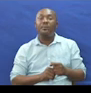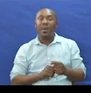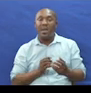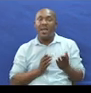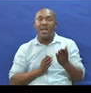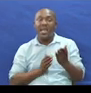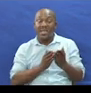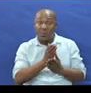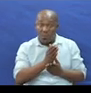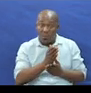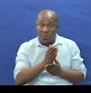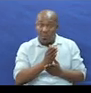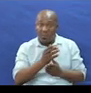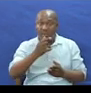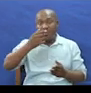through,